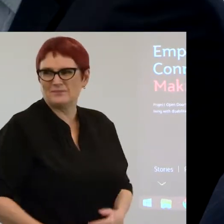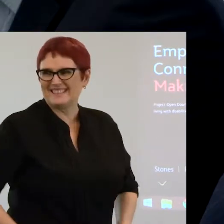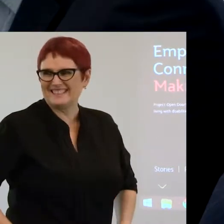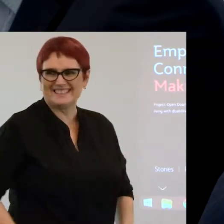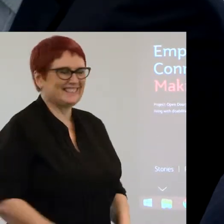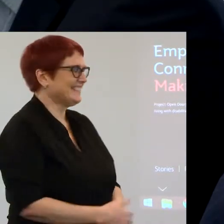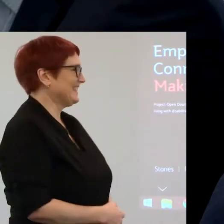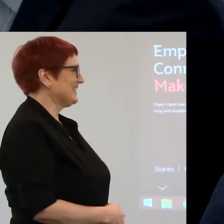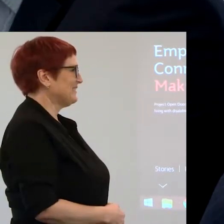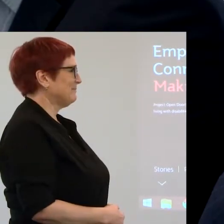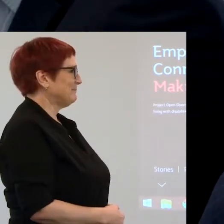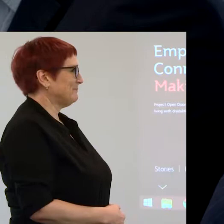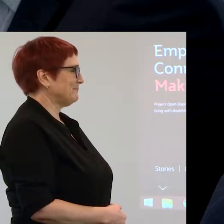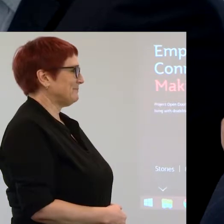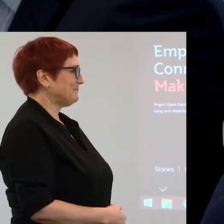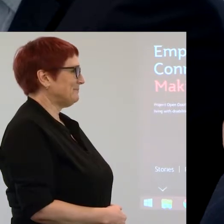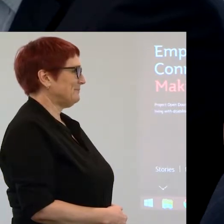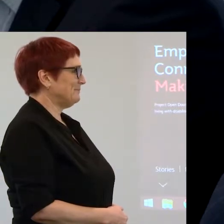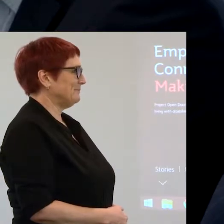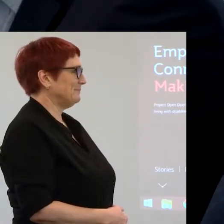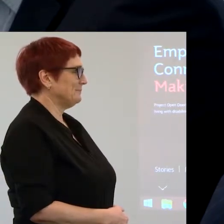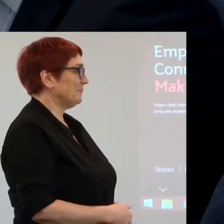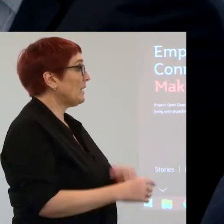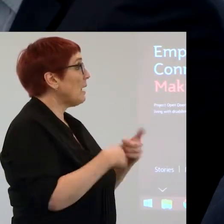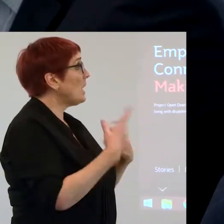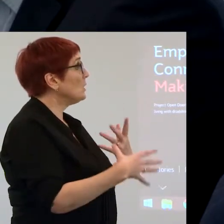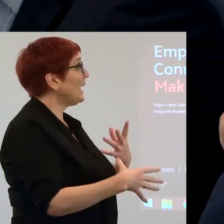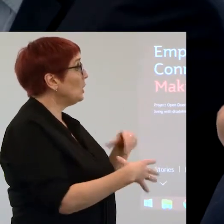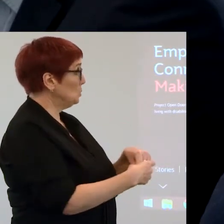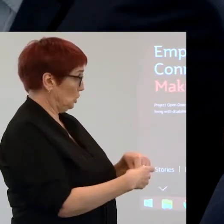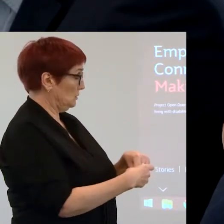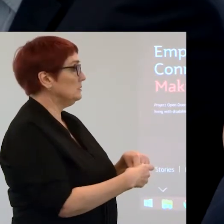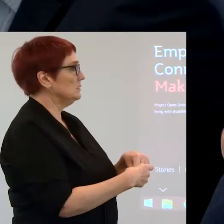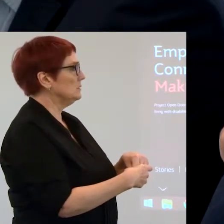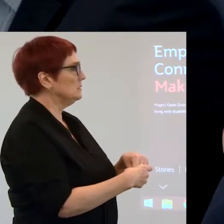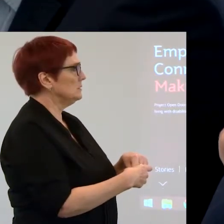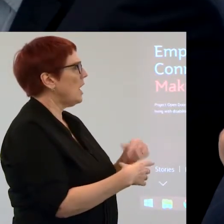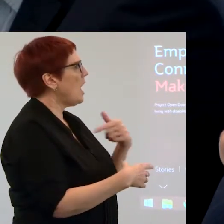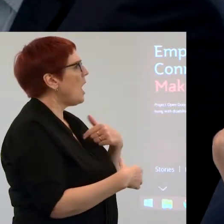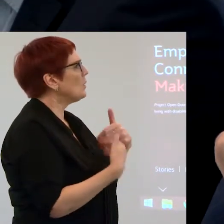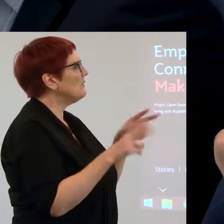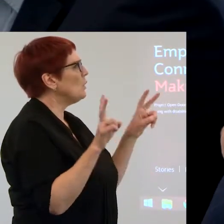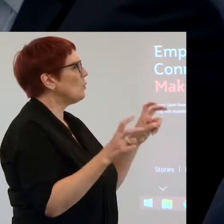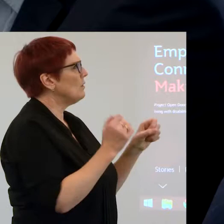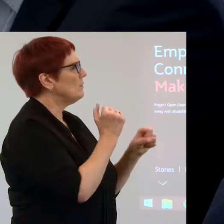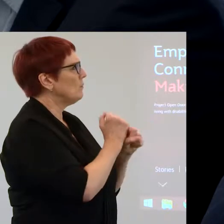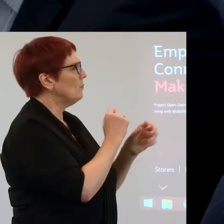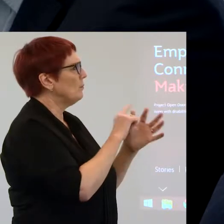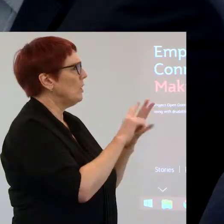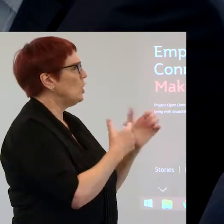You have, and with regard to inclusion, I'll draw upon a quote by George